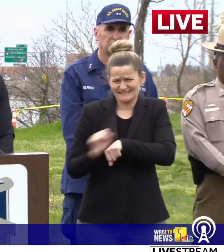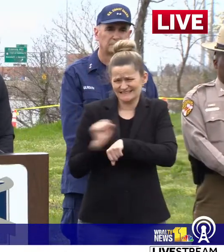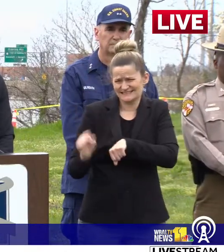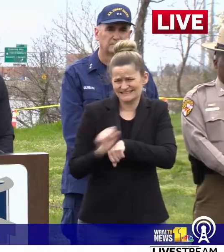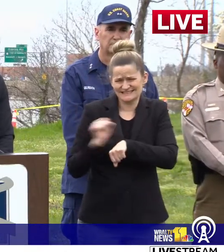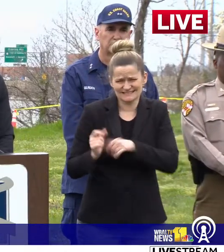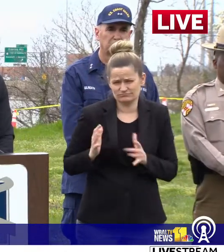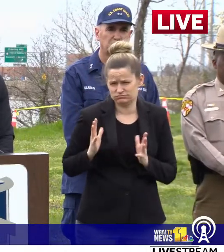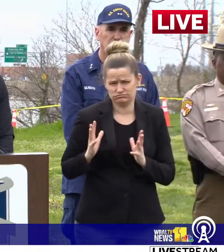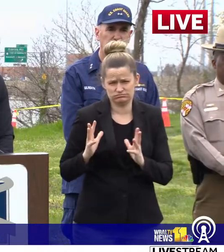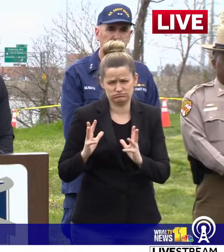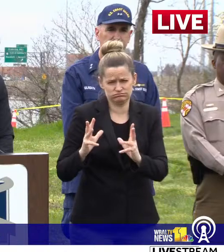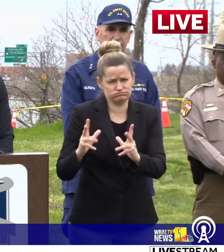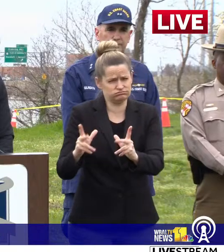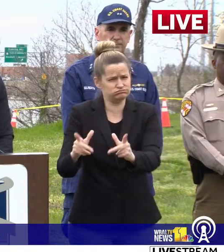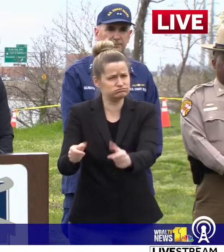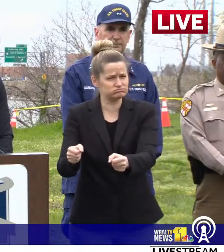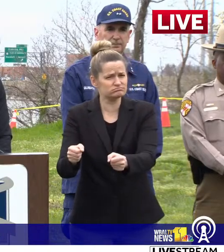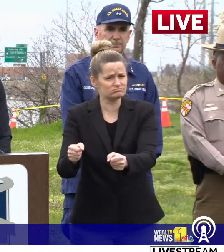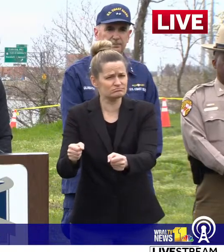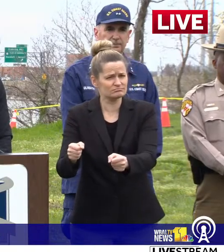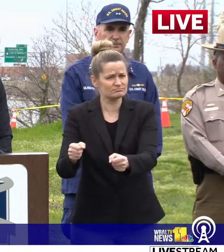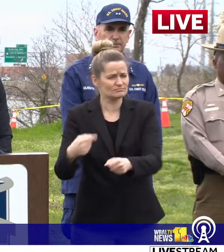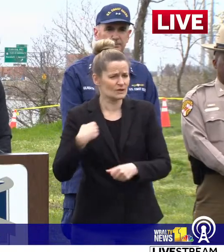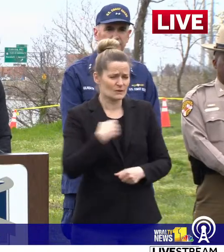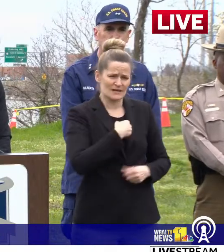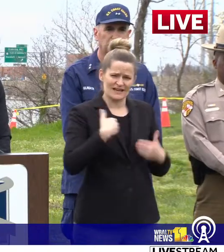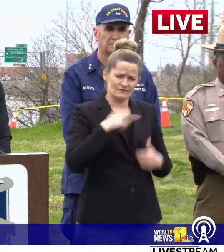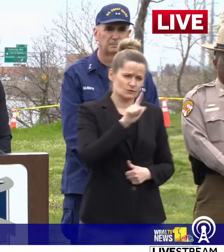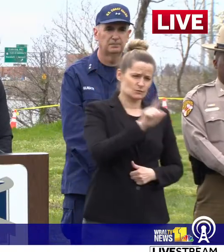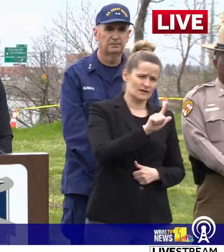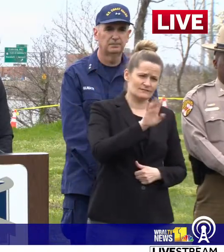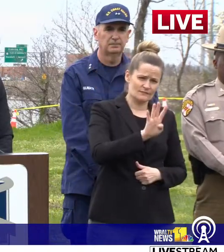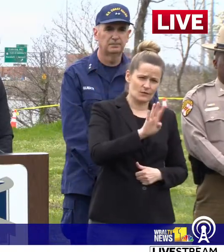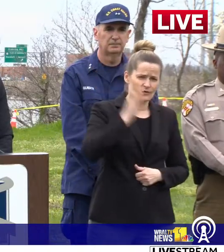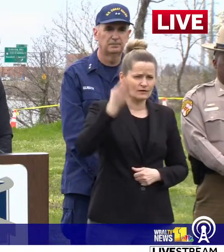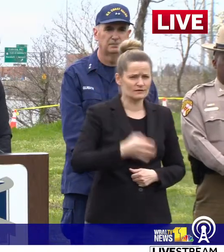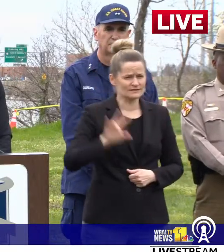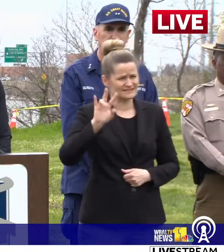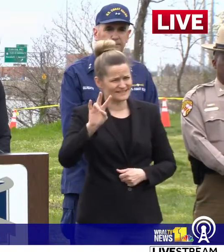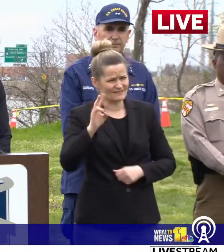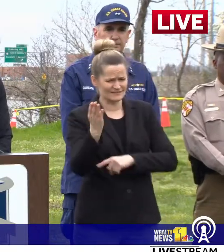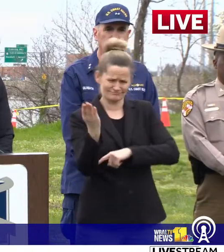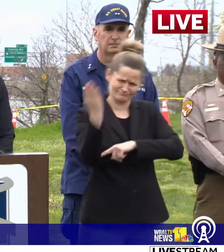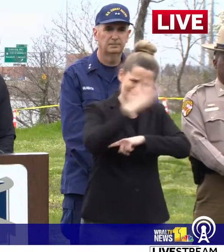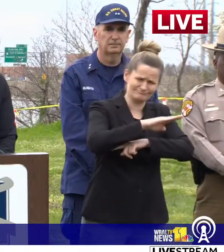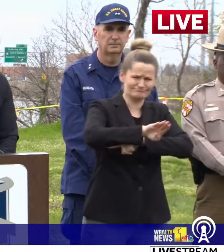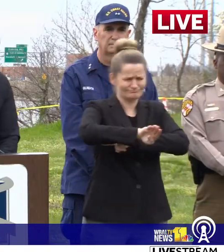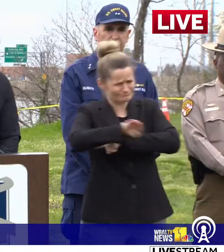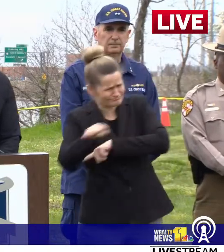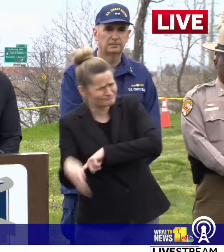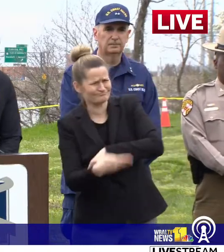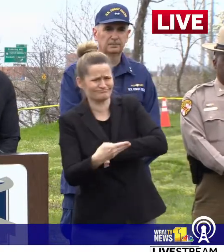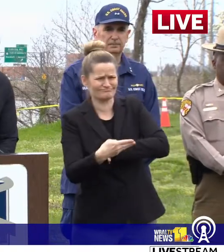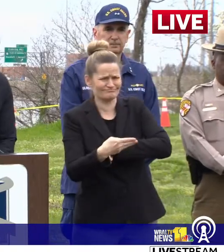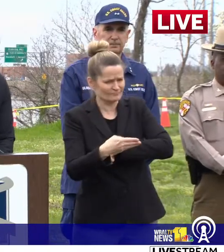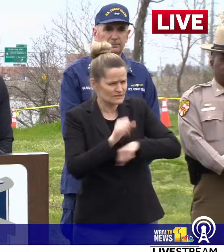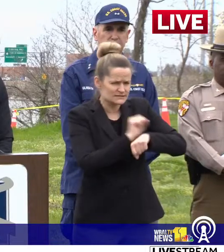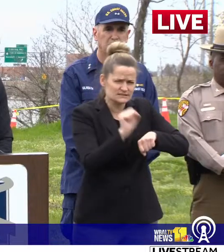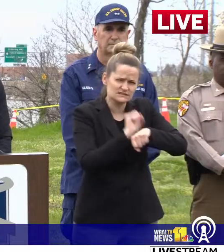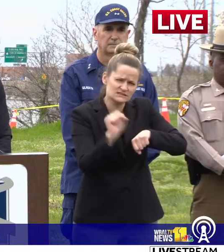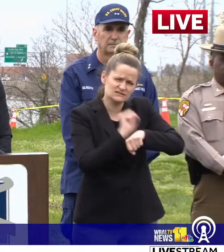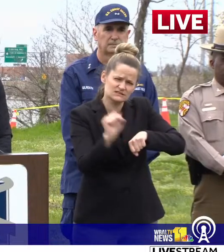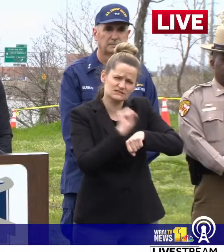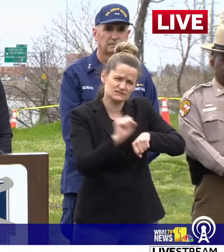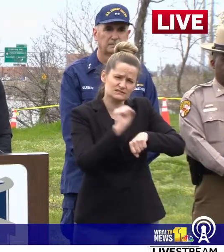have a series of 24/7 operations currently underway. Unified Command are conducting